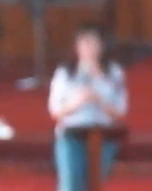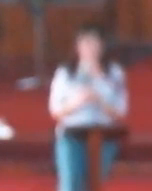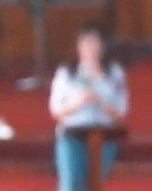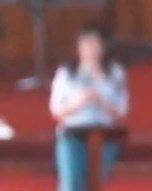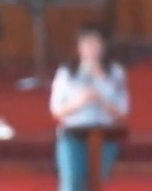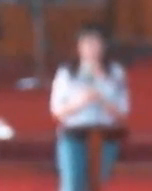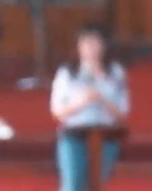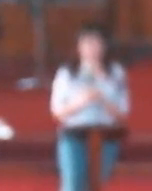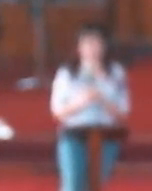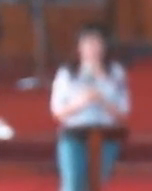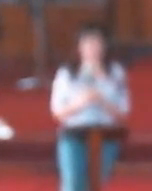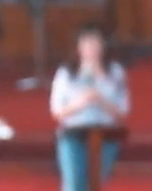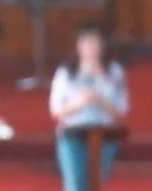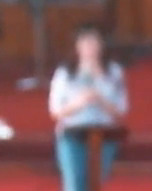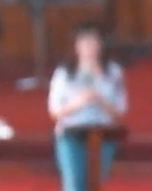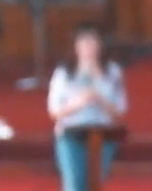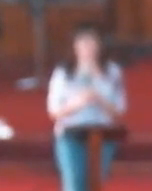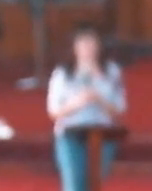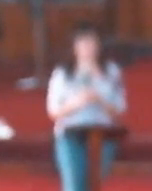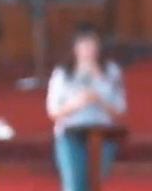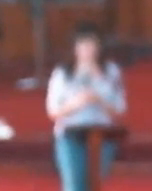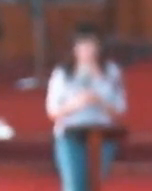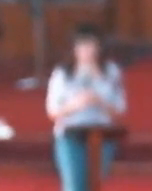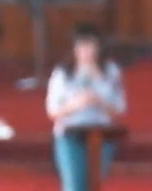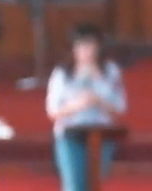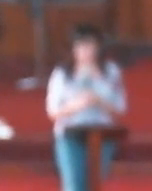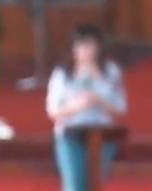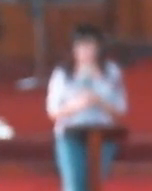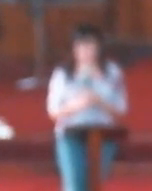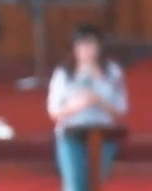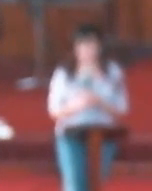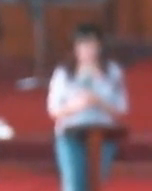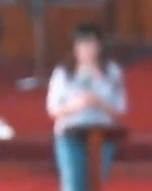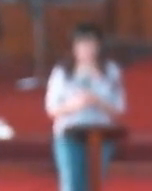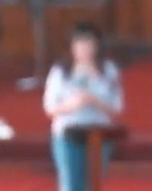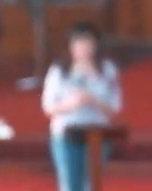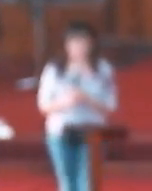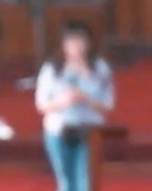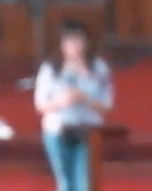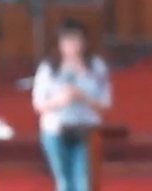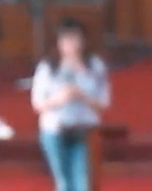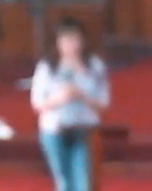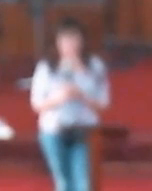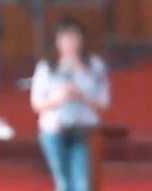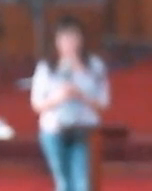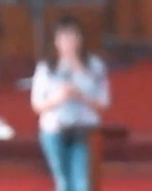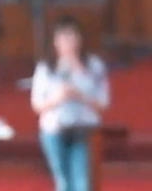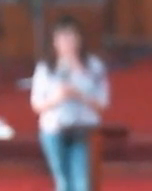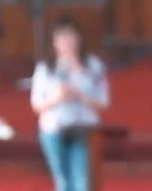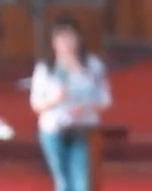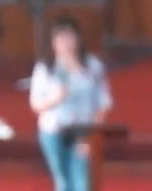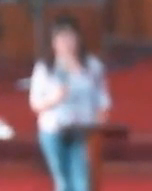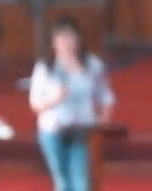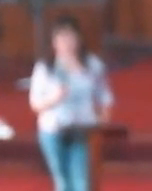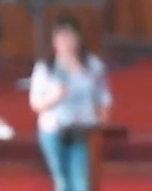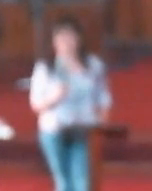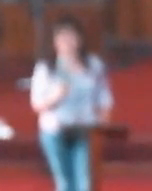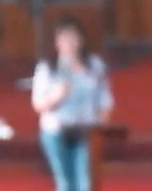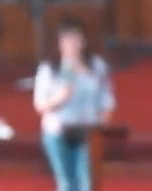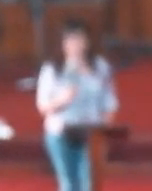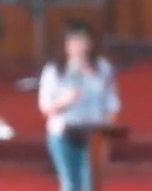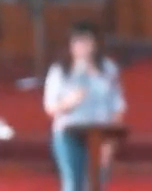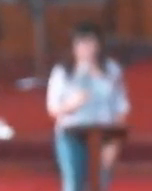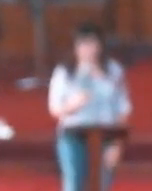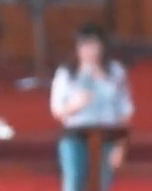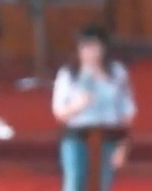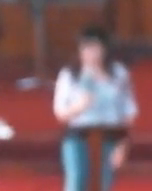those things that are not as though they are. Ahora quiero que vean, busquen en sus Biblias Romanos 4:17, a ver qué dice allí. Okay,